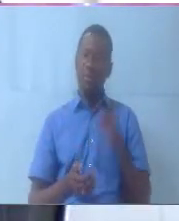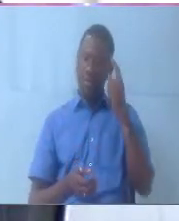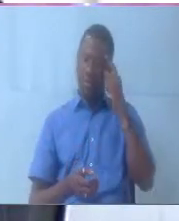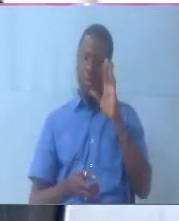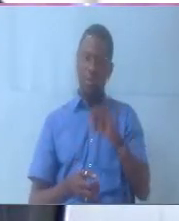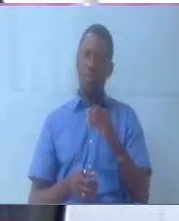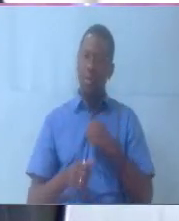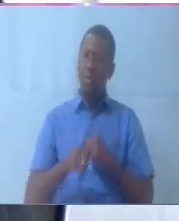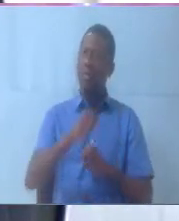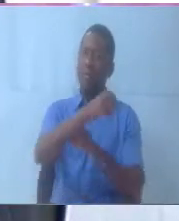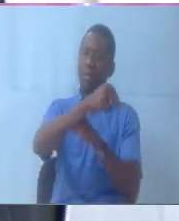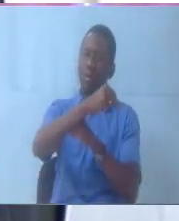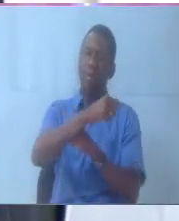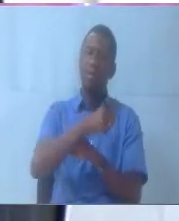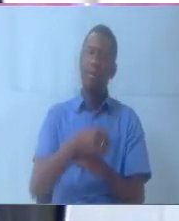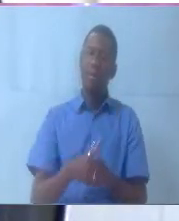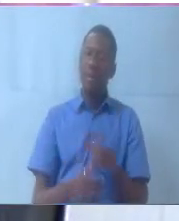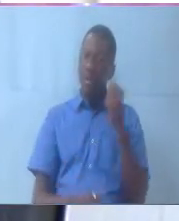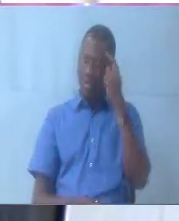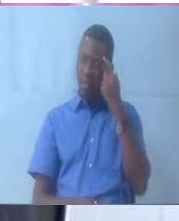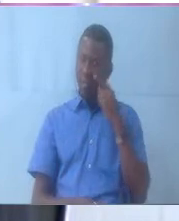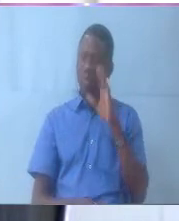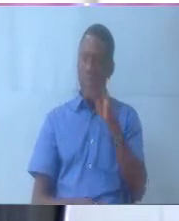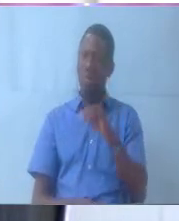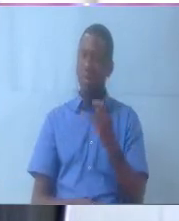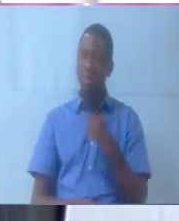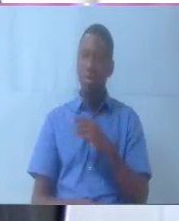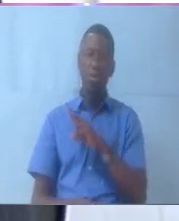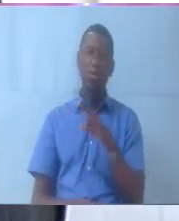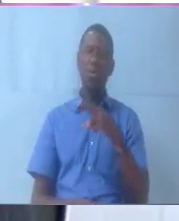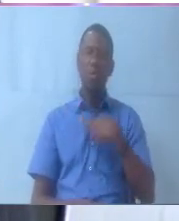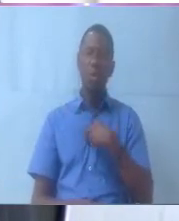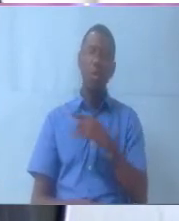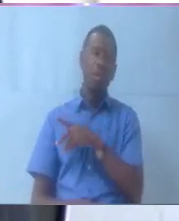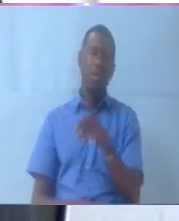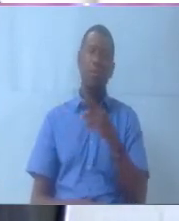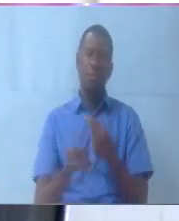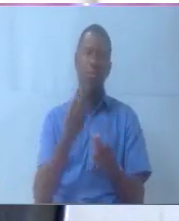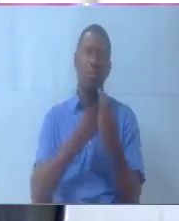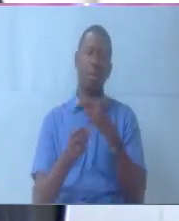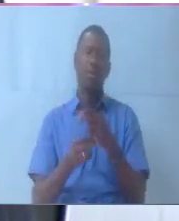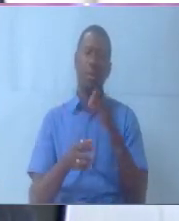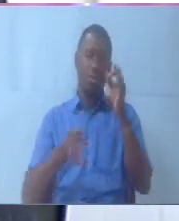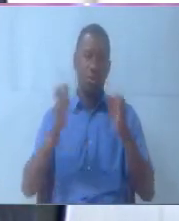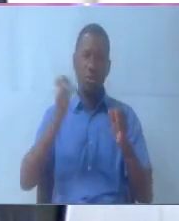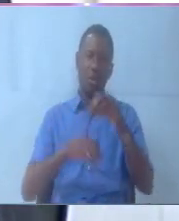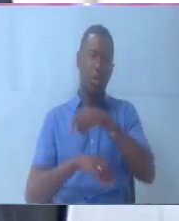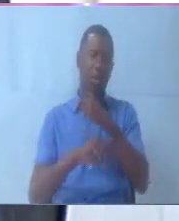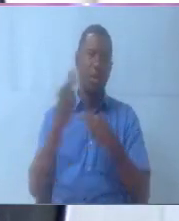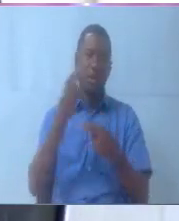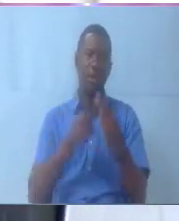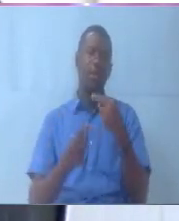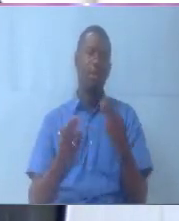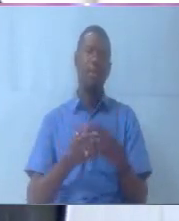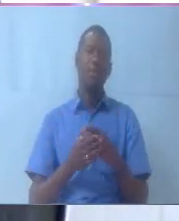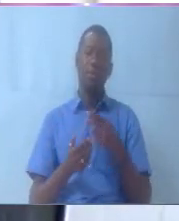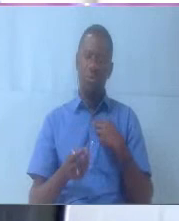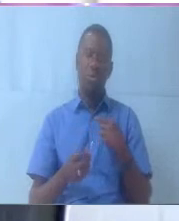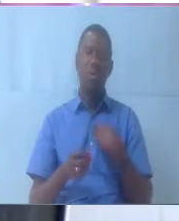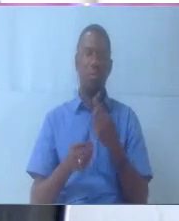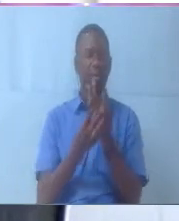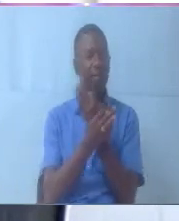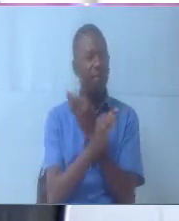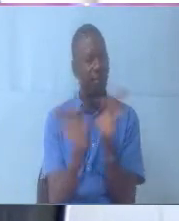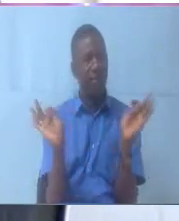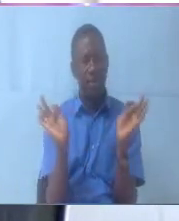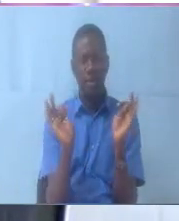doing that so that they don't come back to that court again. Na mera kenyere kama puru kana muruna o kiti bundala kota ke. So I was acquitted and discharged. Bitunte yembula